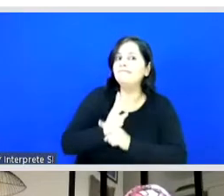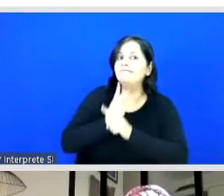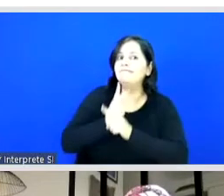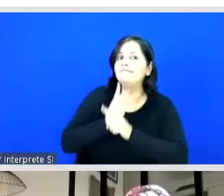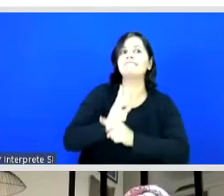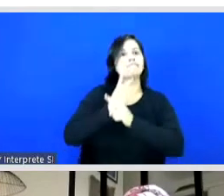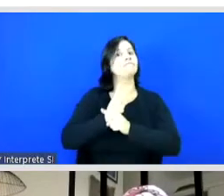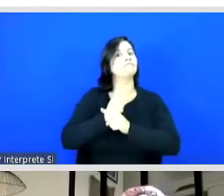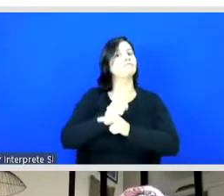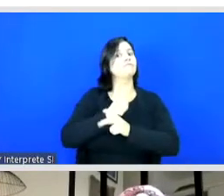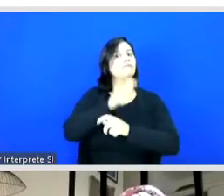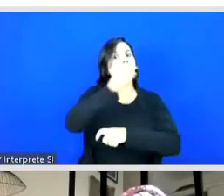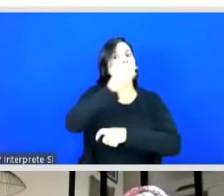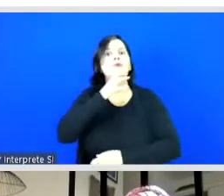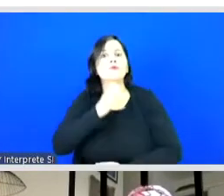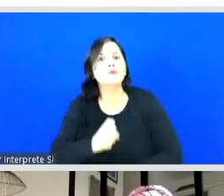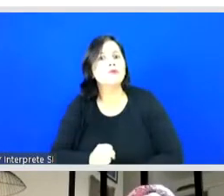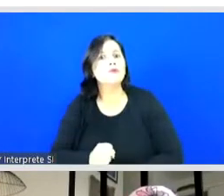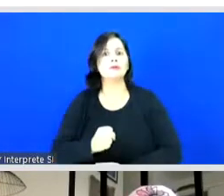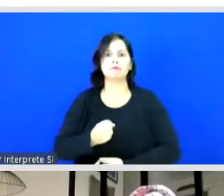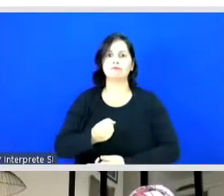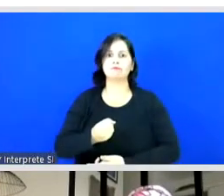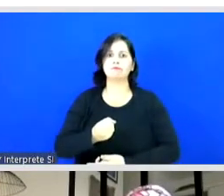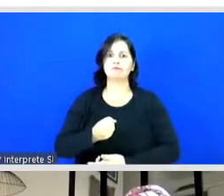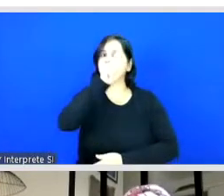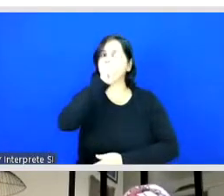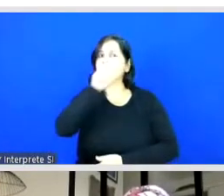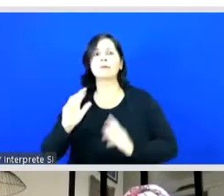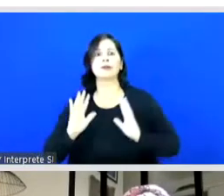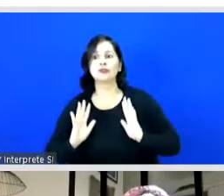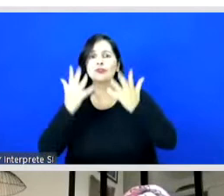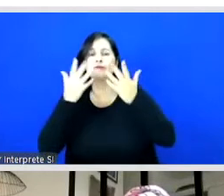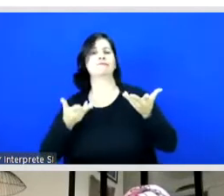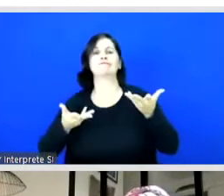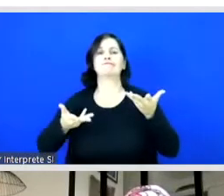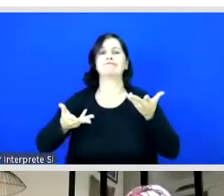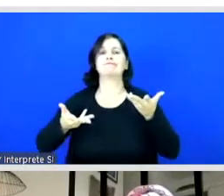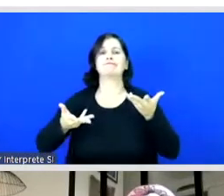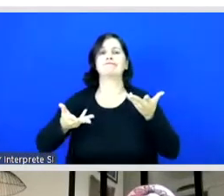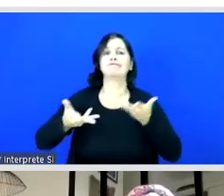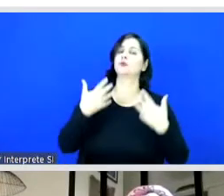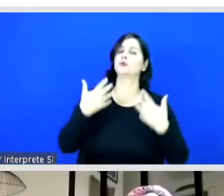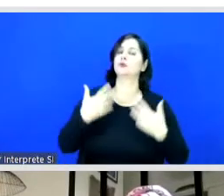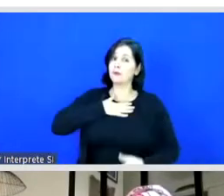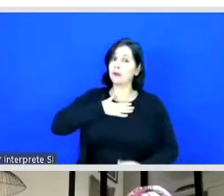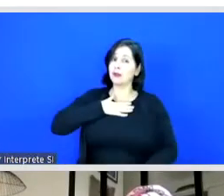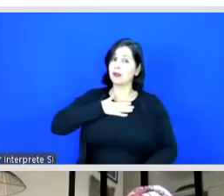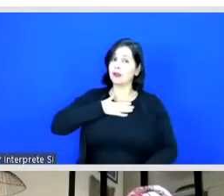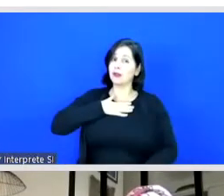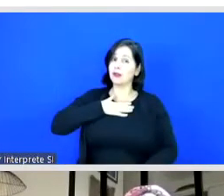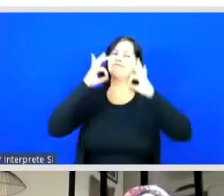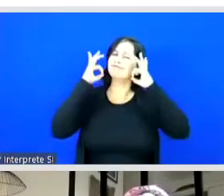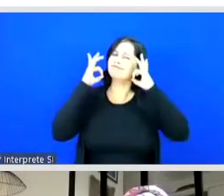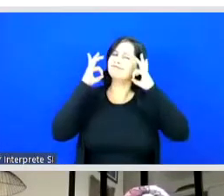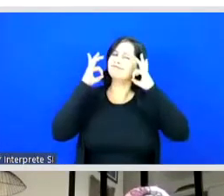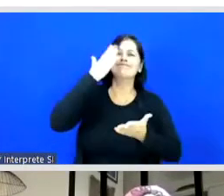who divide families, who divide communities, and who let peoples just growing up without them